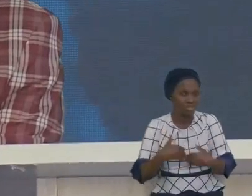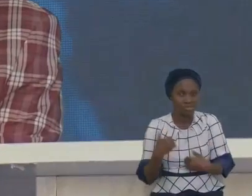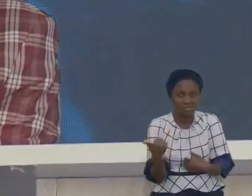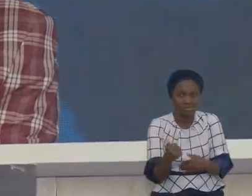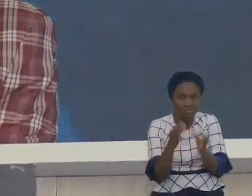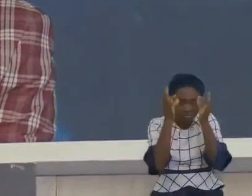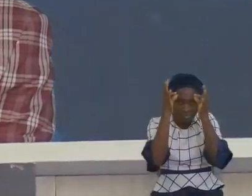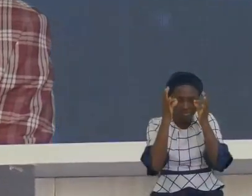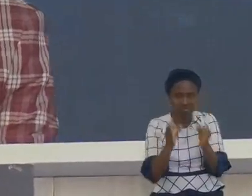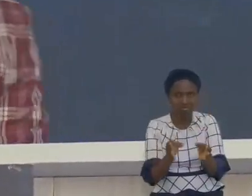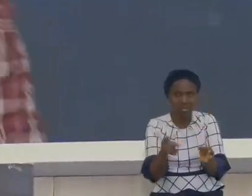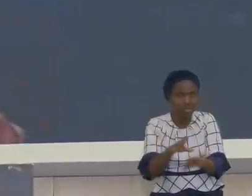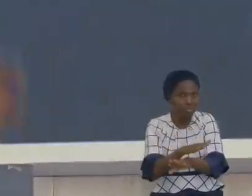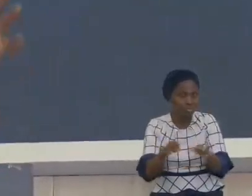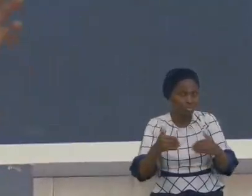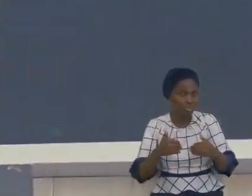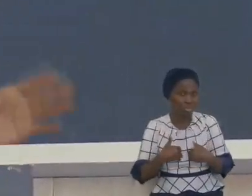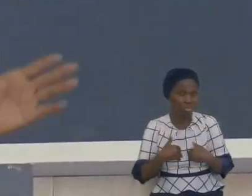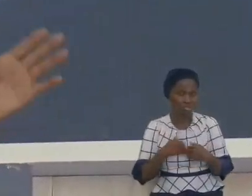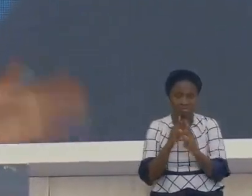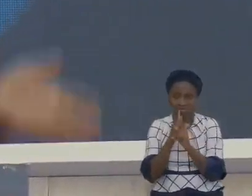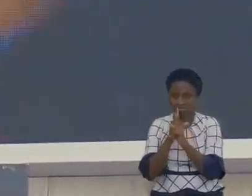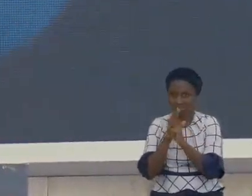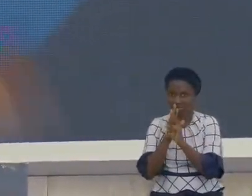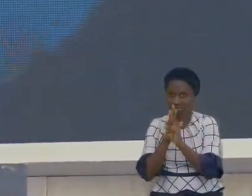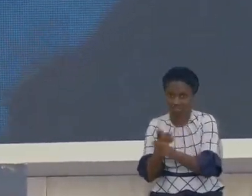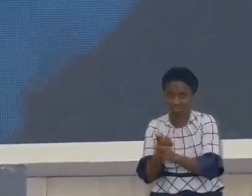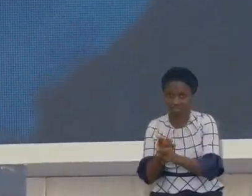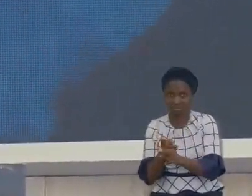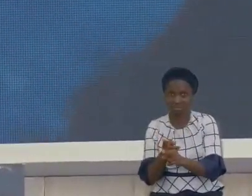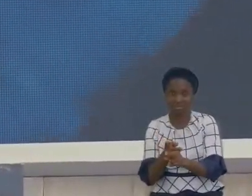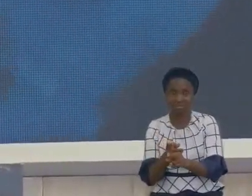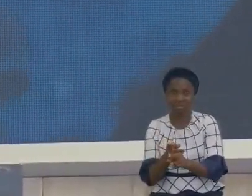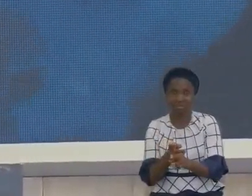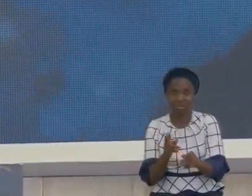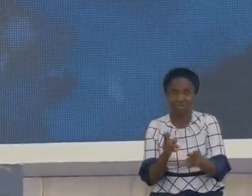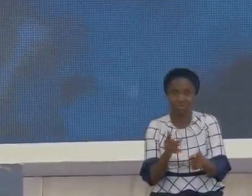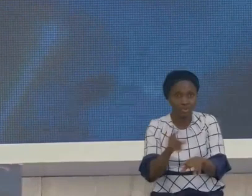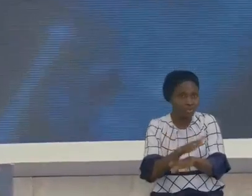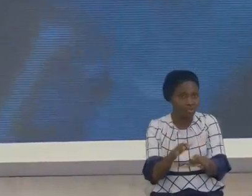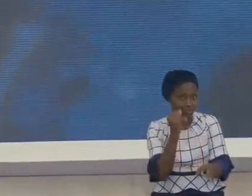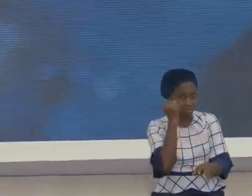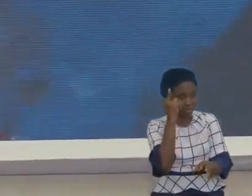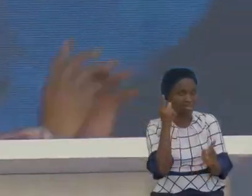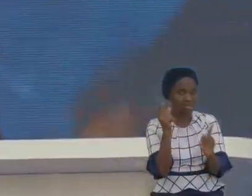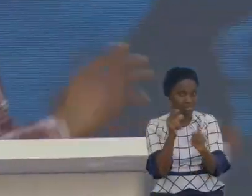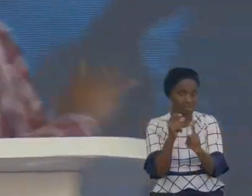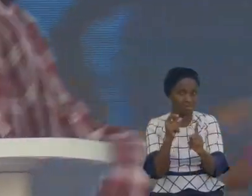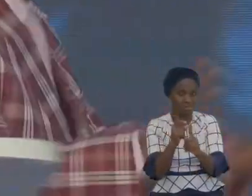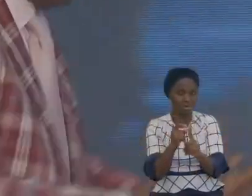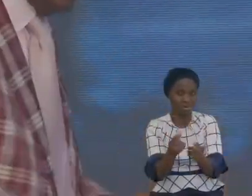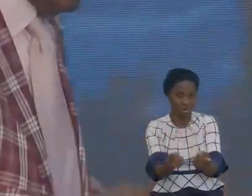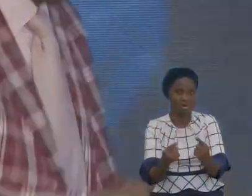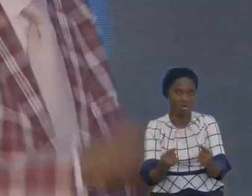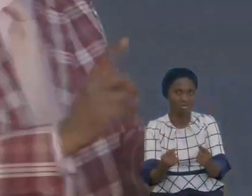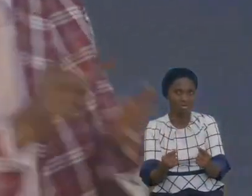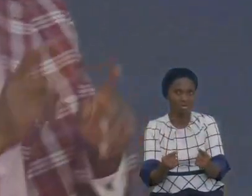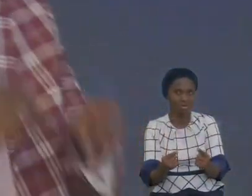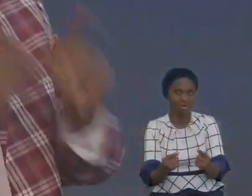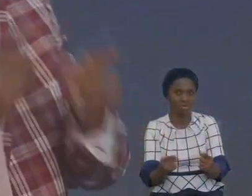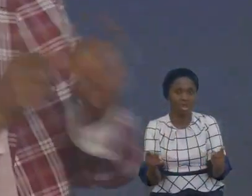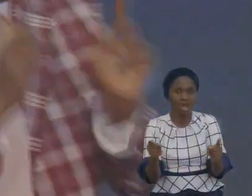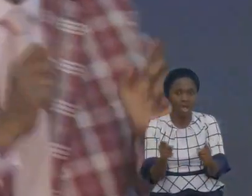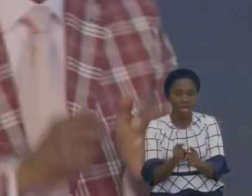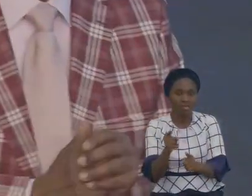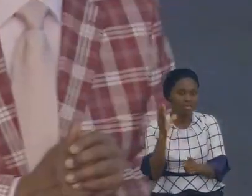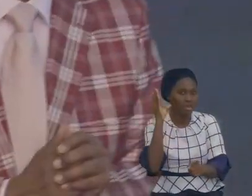word come as a verb, a word of action. If you remain where